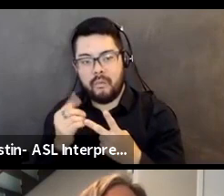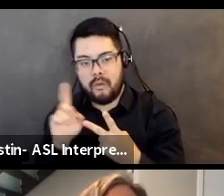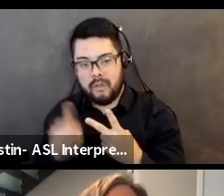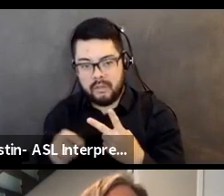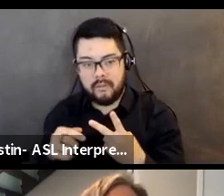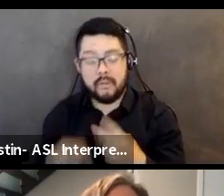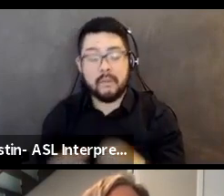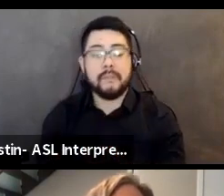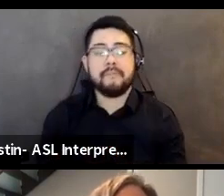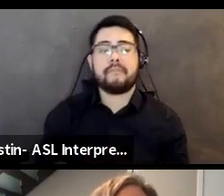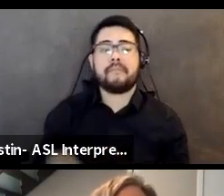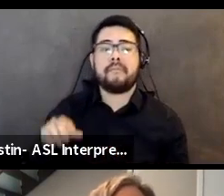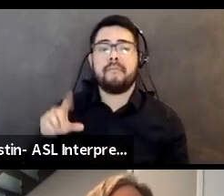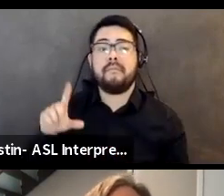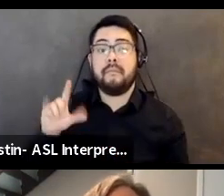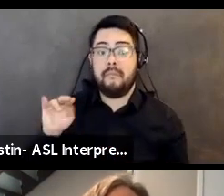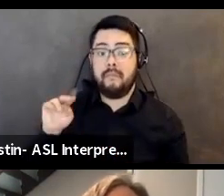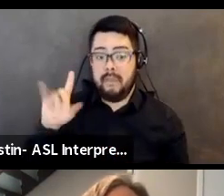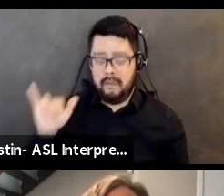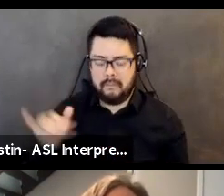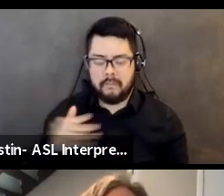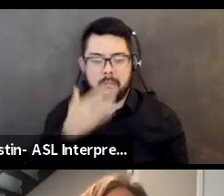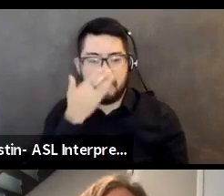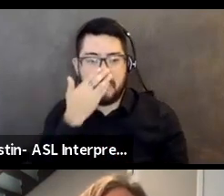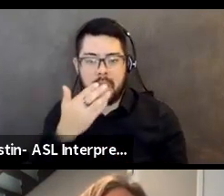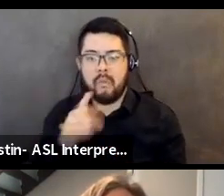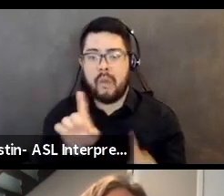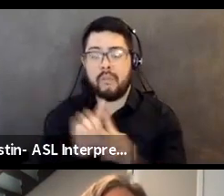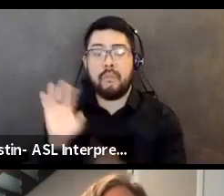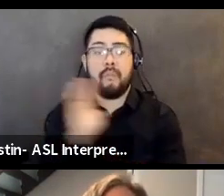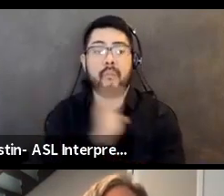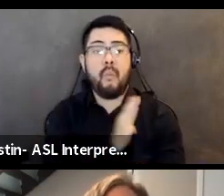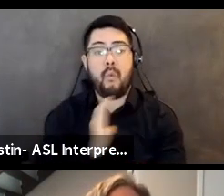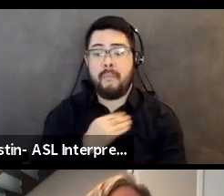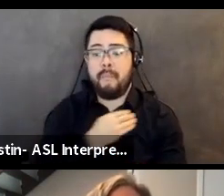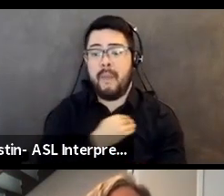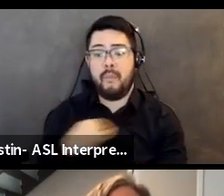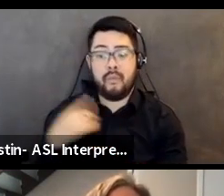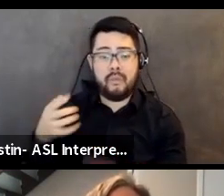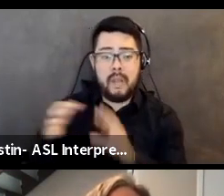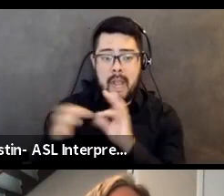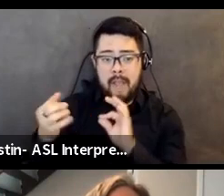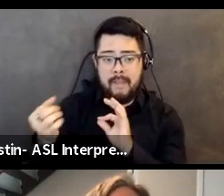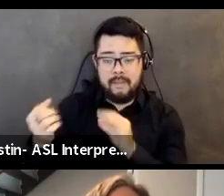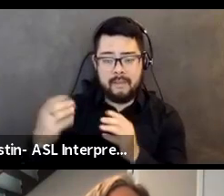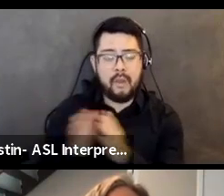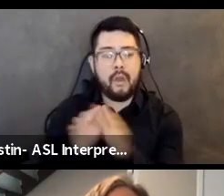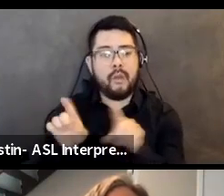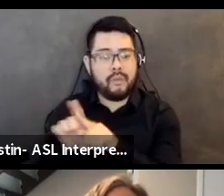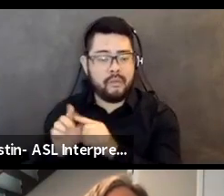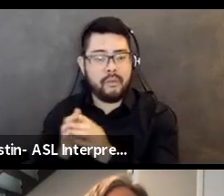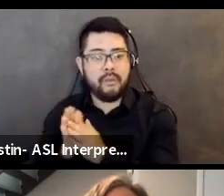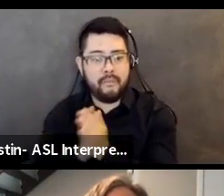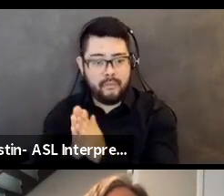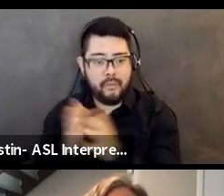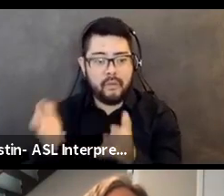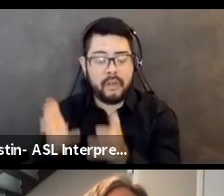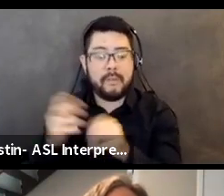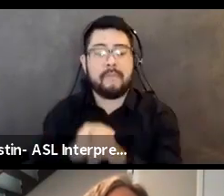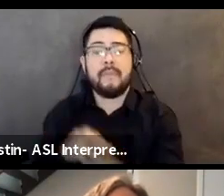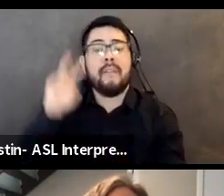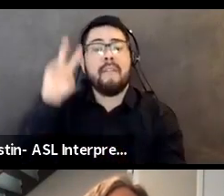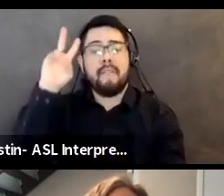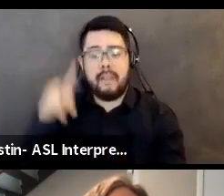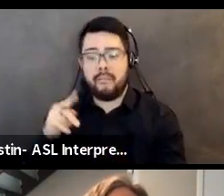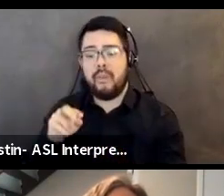yeah thank you and and and thank you board members for your your comments and and your encouragement um uh vice president revelatory